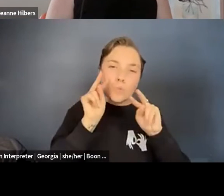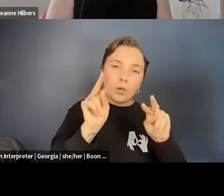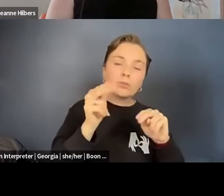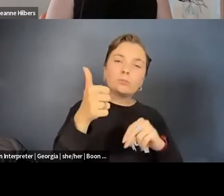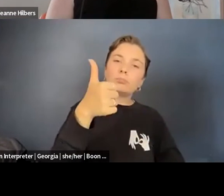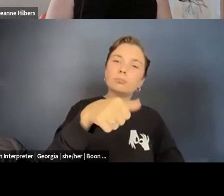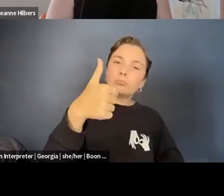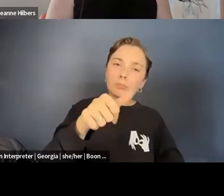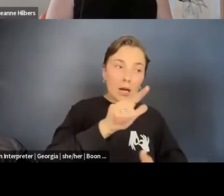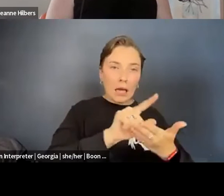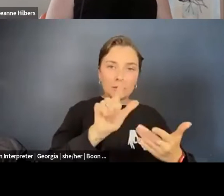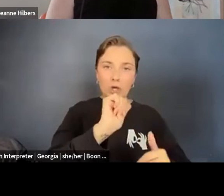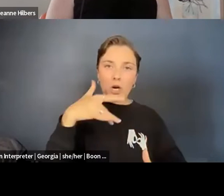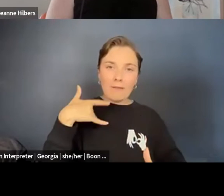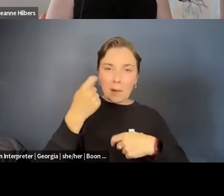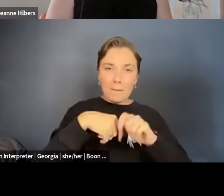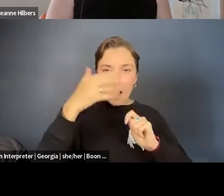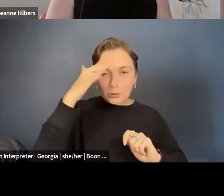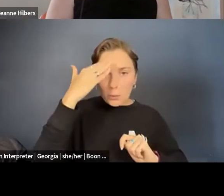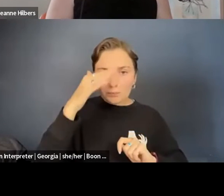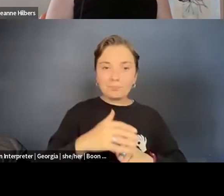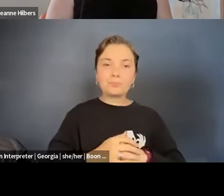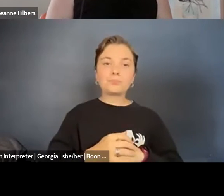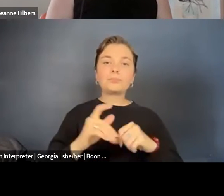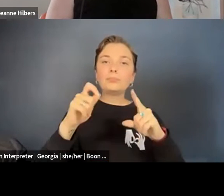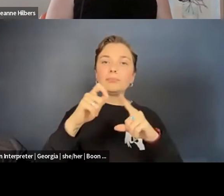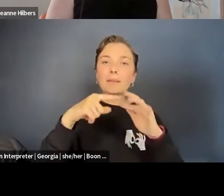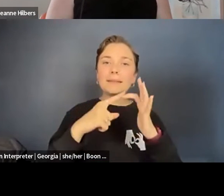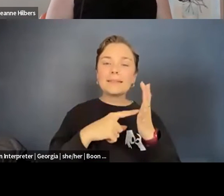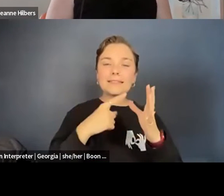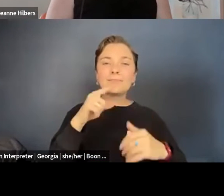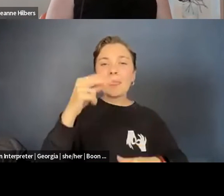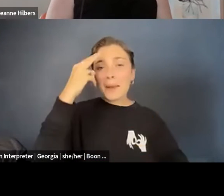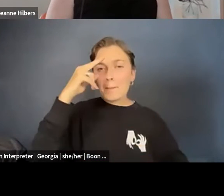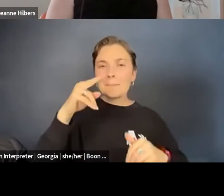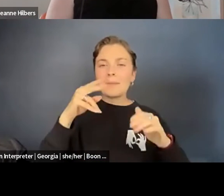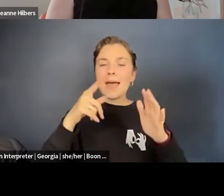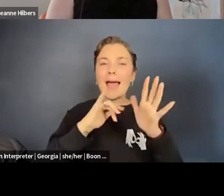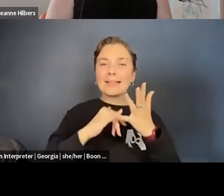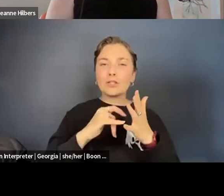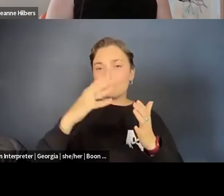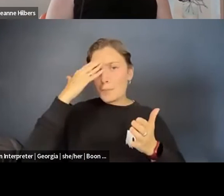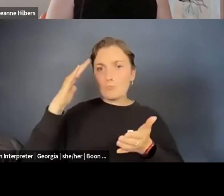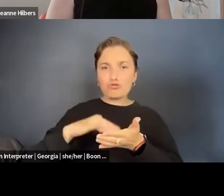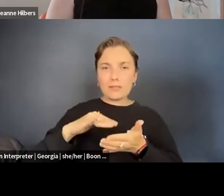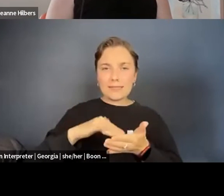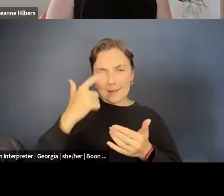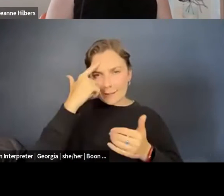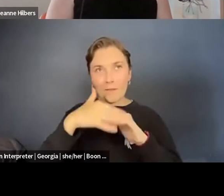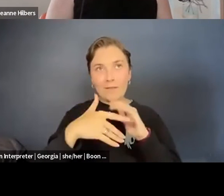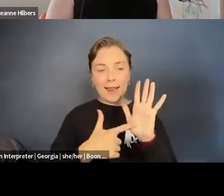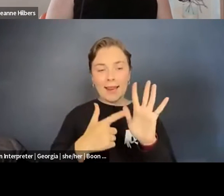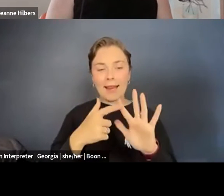adult later on in life. Even the choice of the name of the project as Remembrance and your reference to this idea of